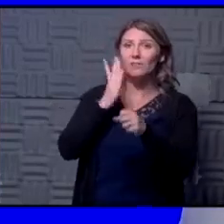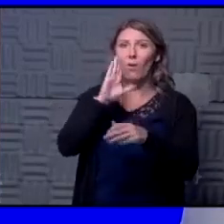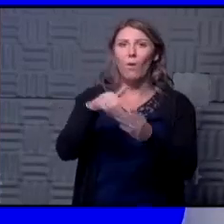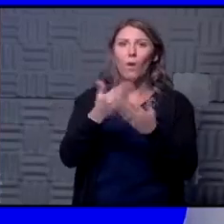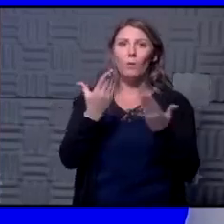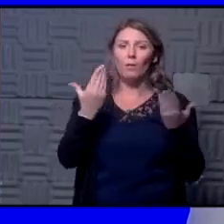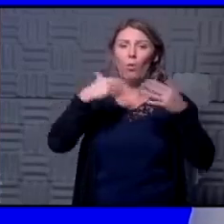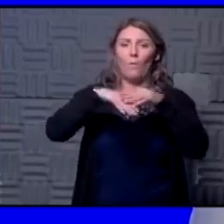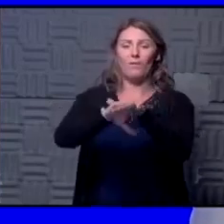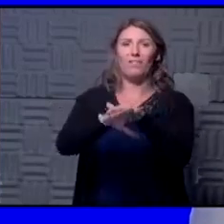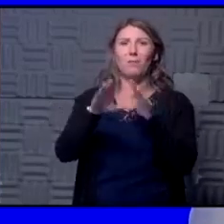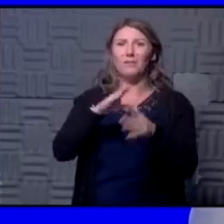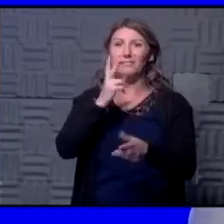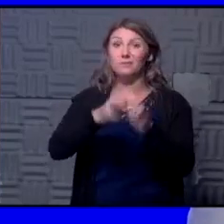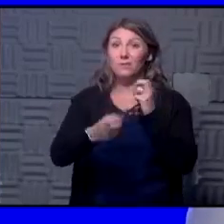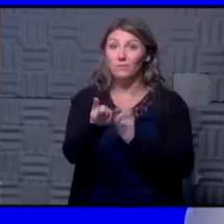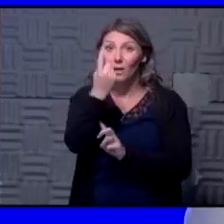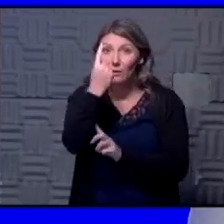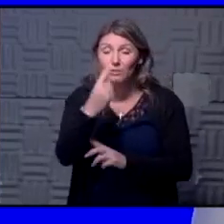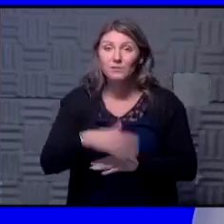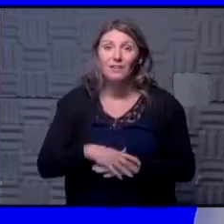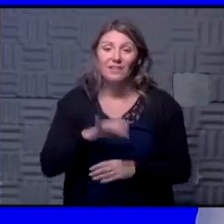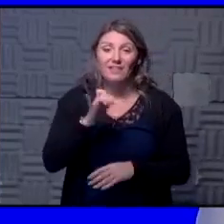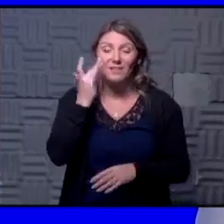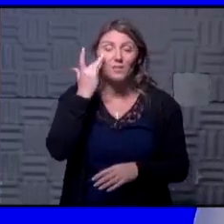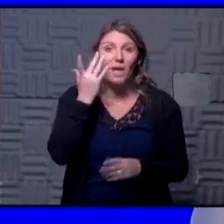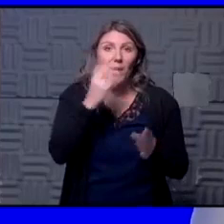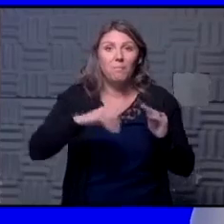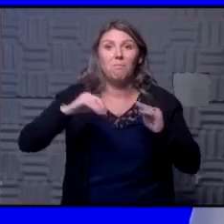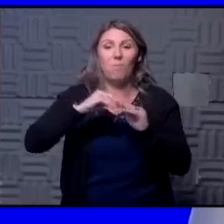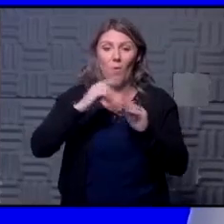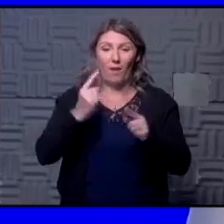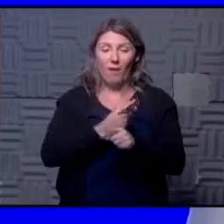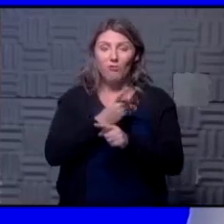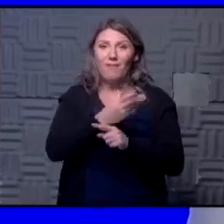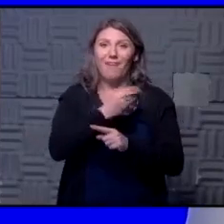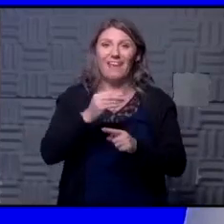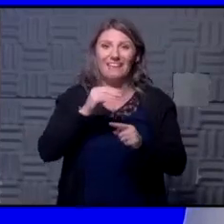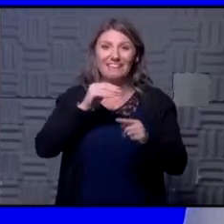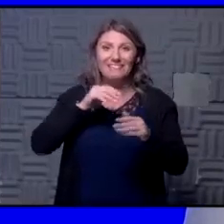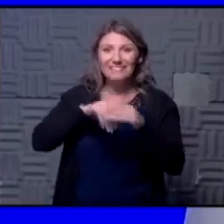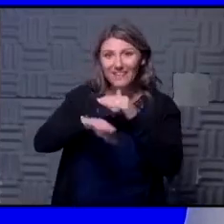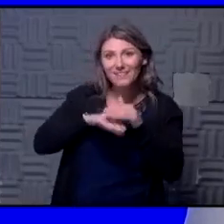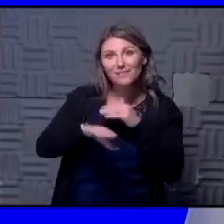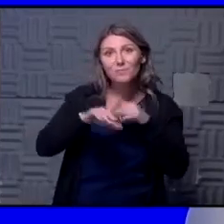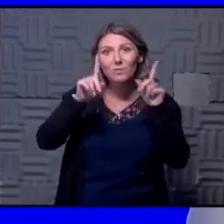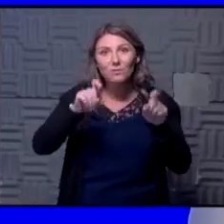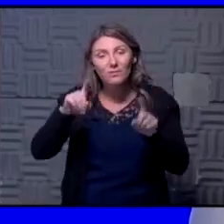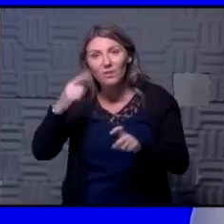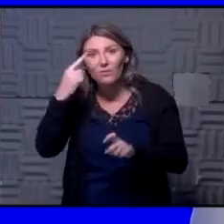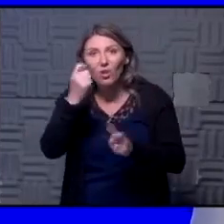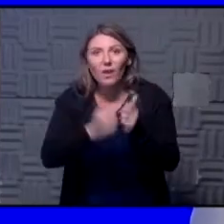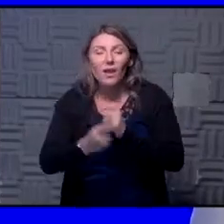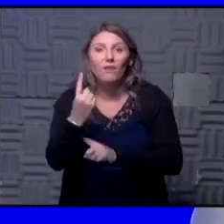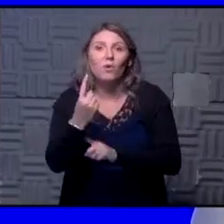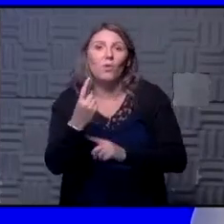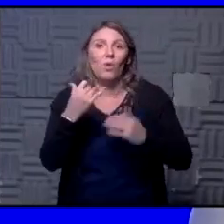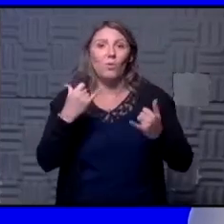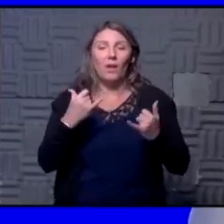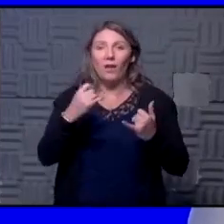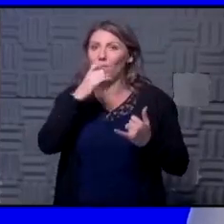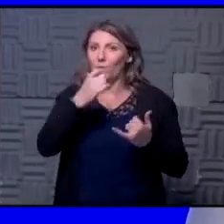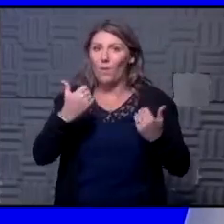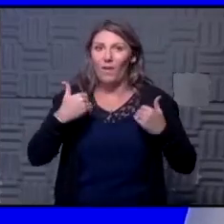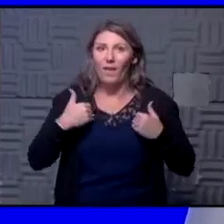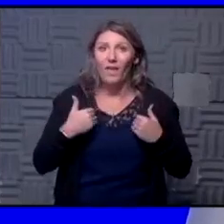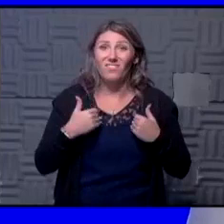difficult to understand and that is why we need more accurate and more accessible testing for everybody right now we don't necessarily have